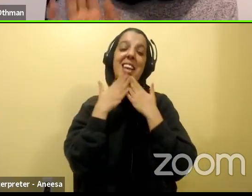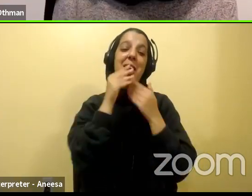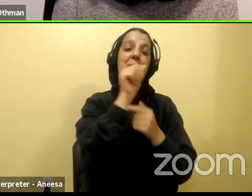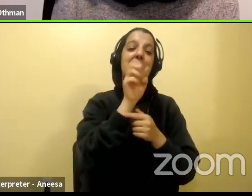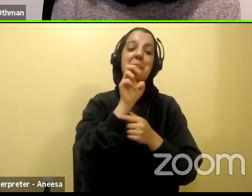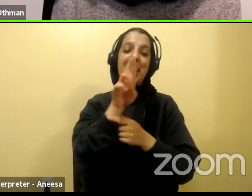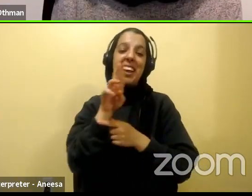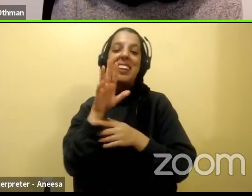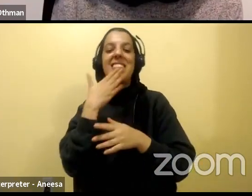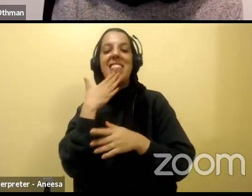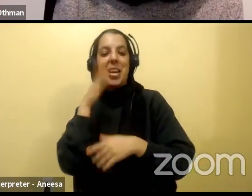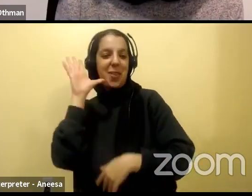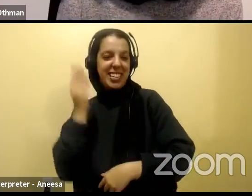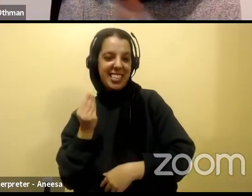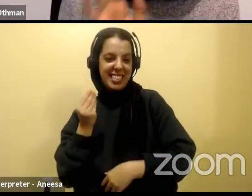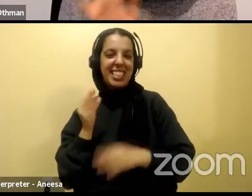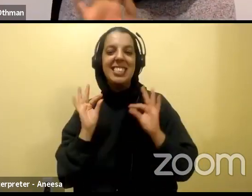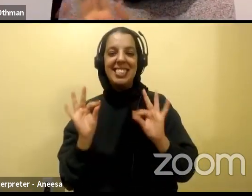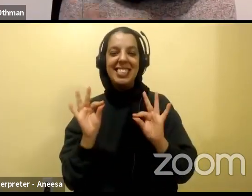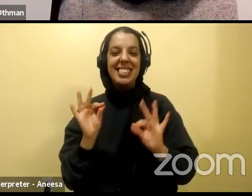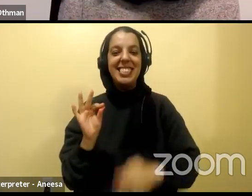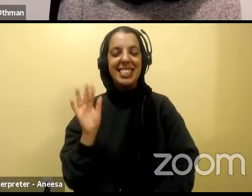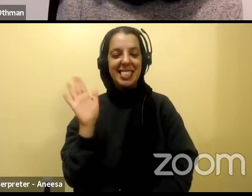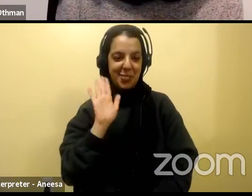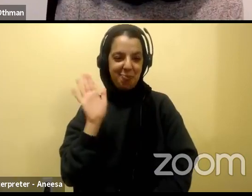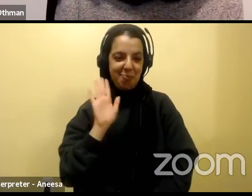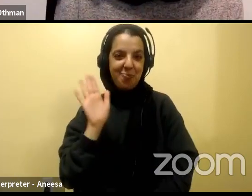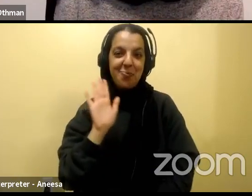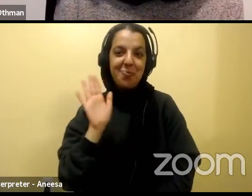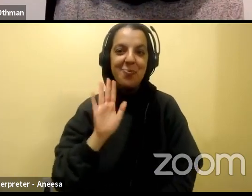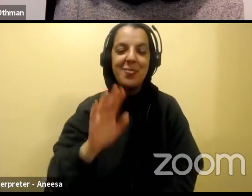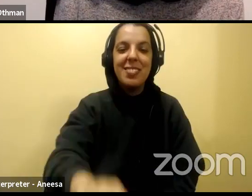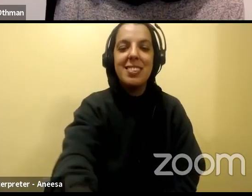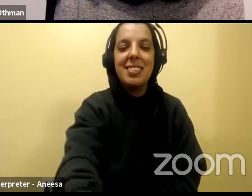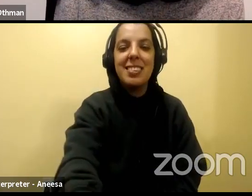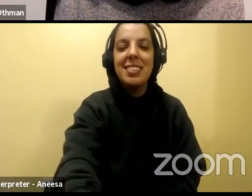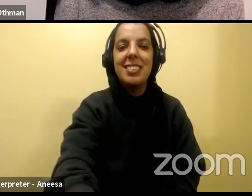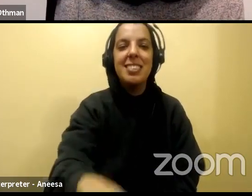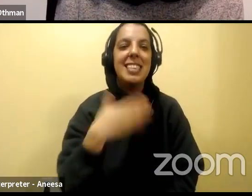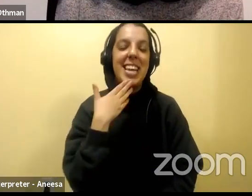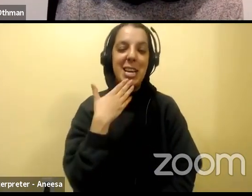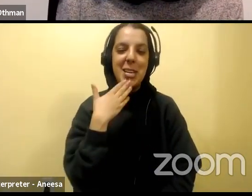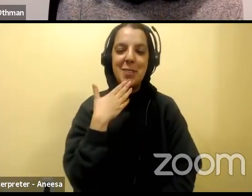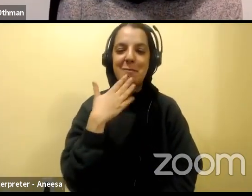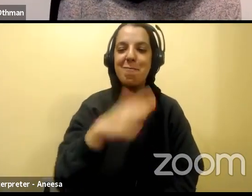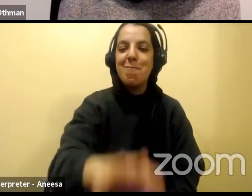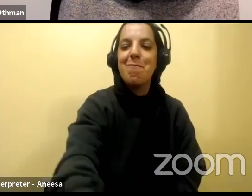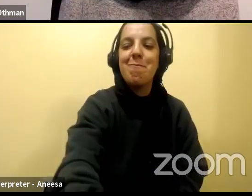thank you, Anissa. Thank you all. Thank you, Dima. Thank you so much.